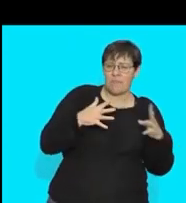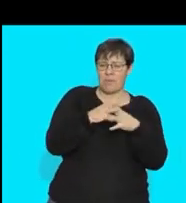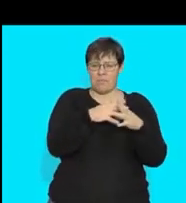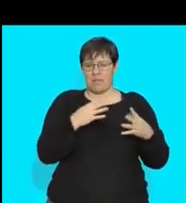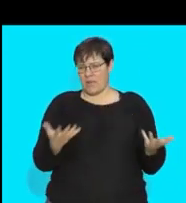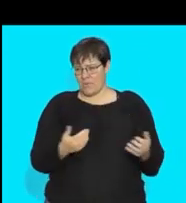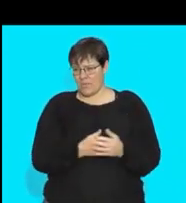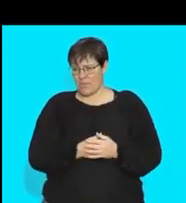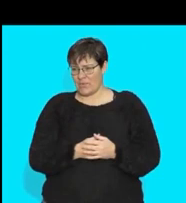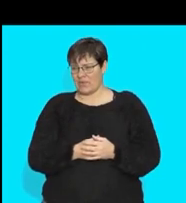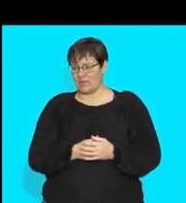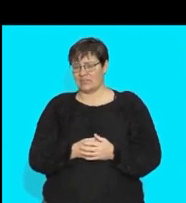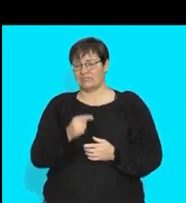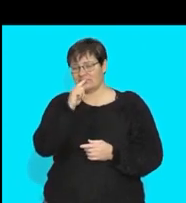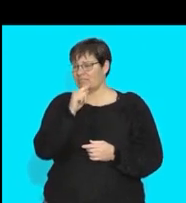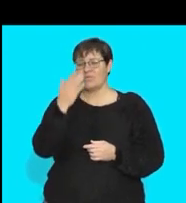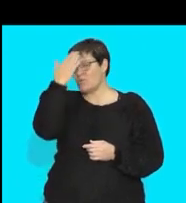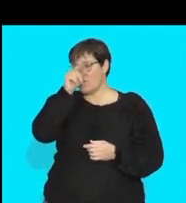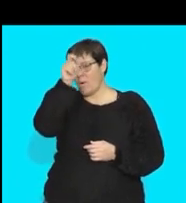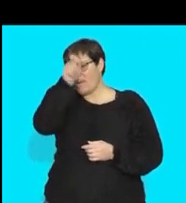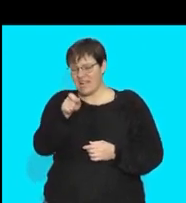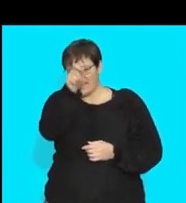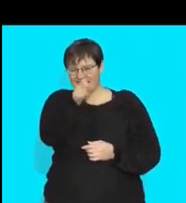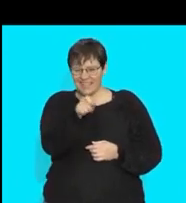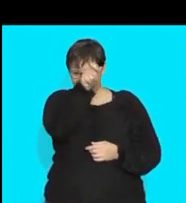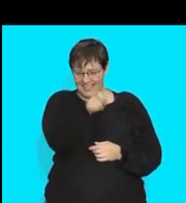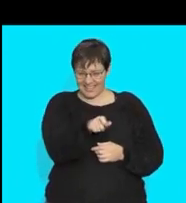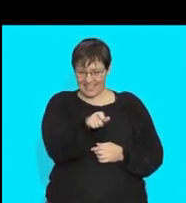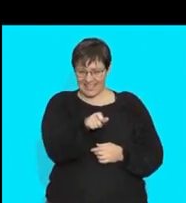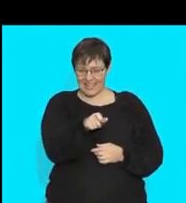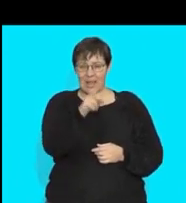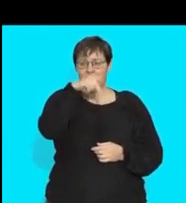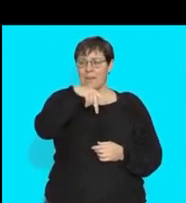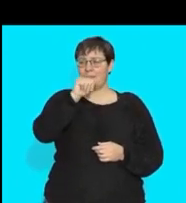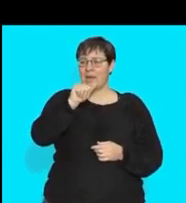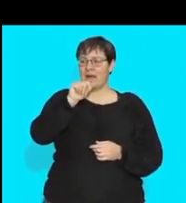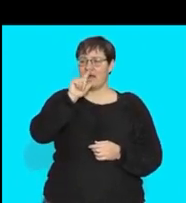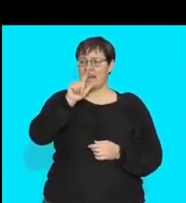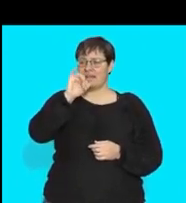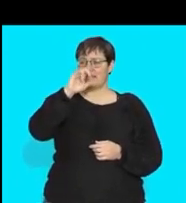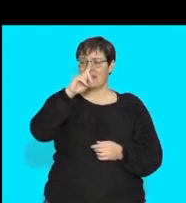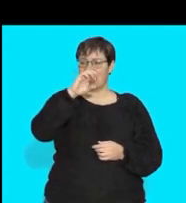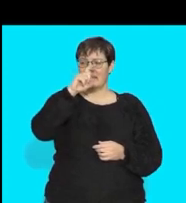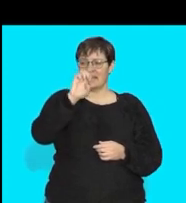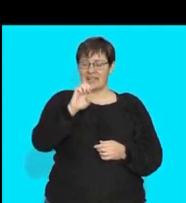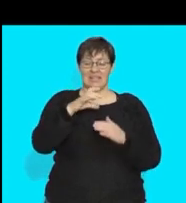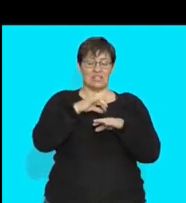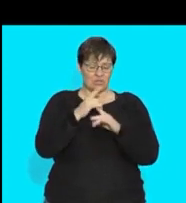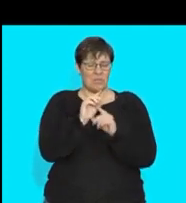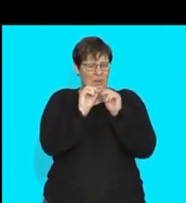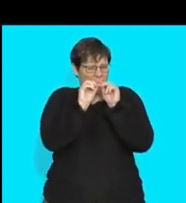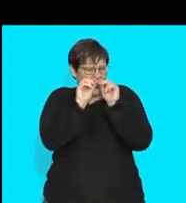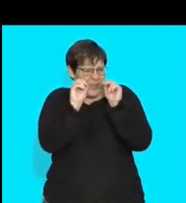as I said, little things. You don't need to know the leaf, but know that the palisade tissue is going to be